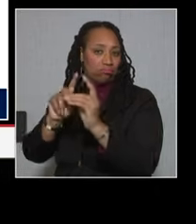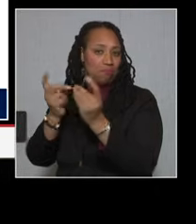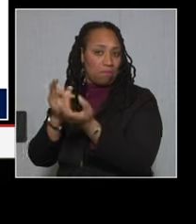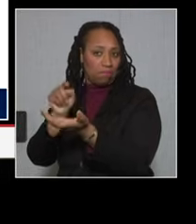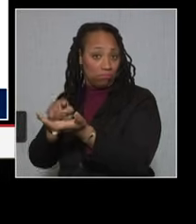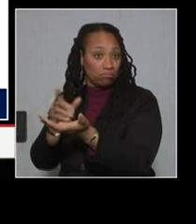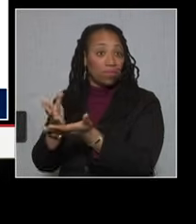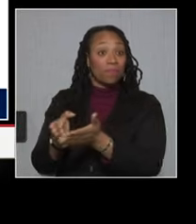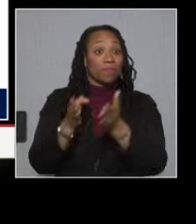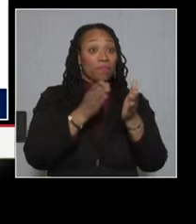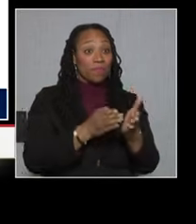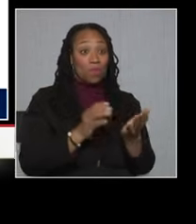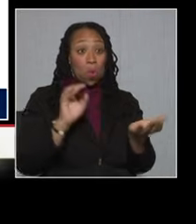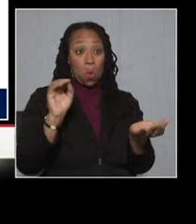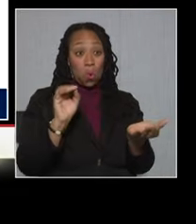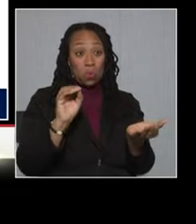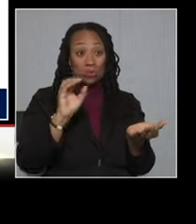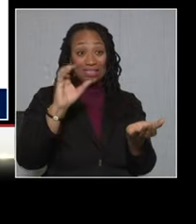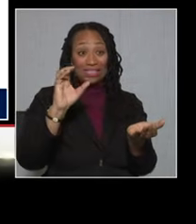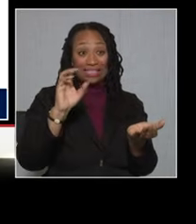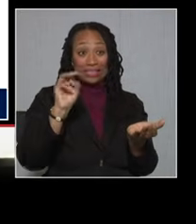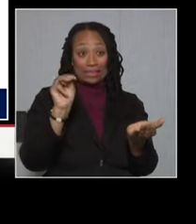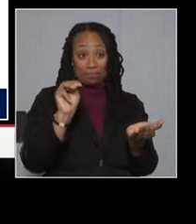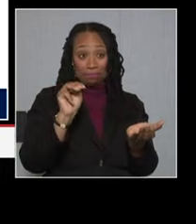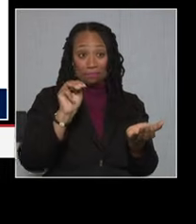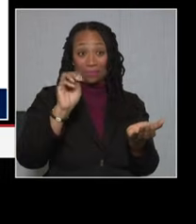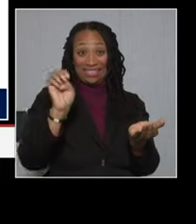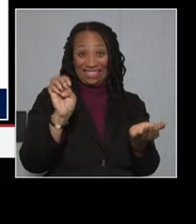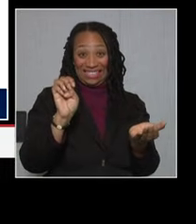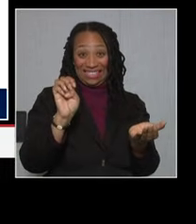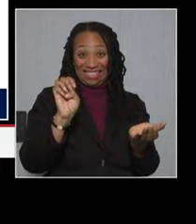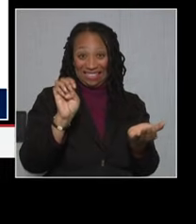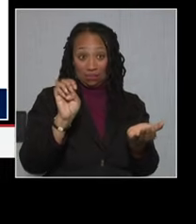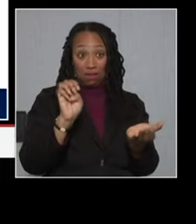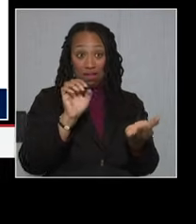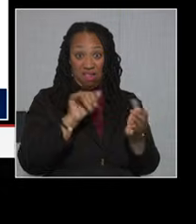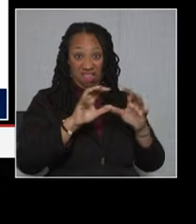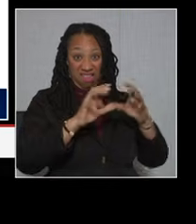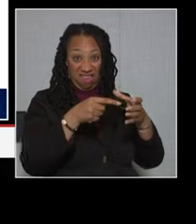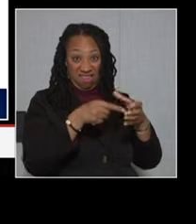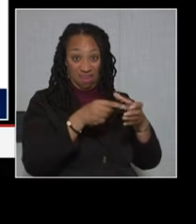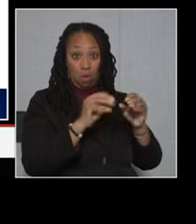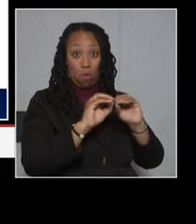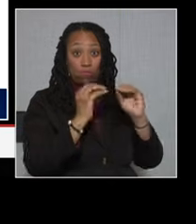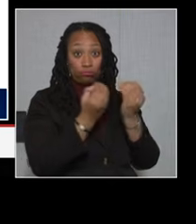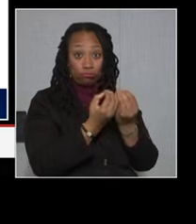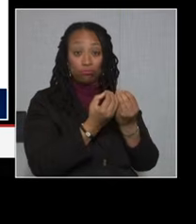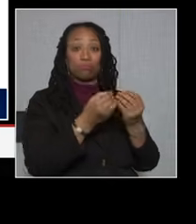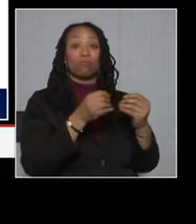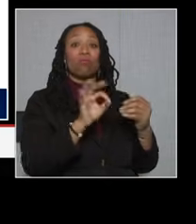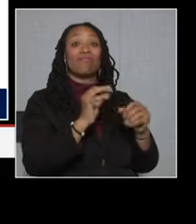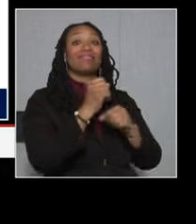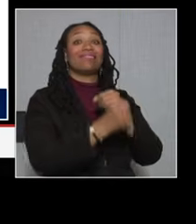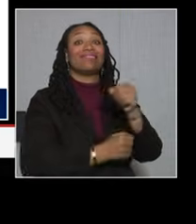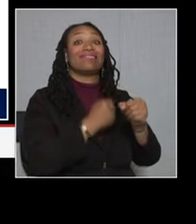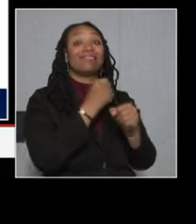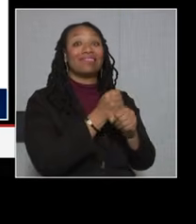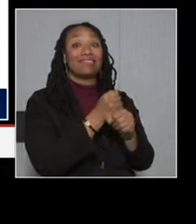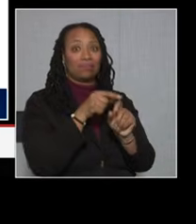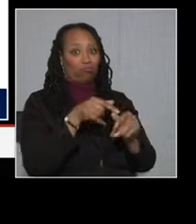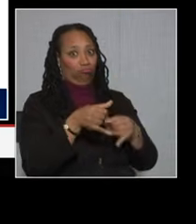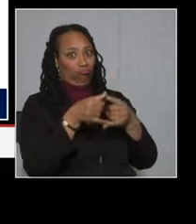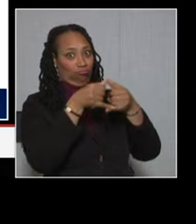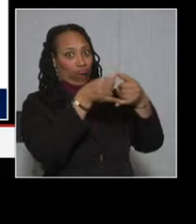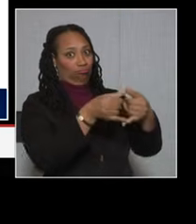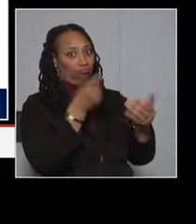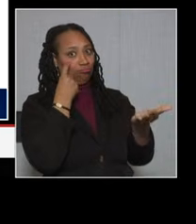named the Medical Legal Death Investigation Office of the Year by the International Association of Coroners. Our Fusion